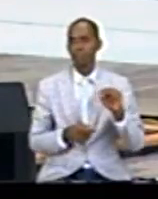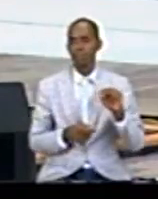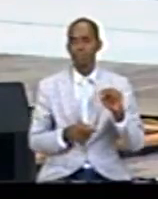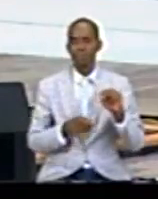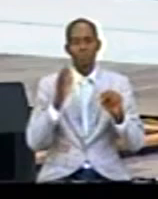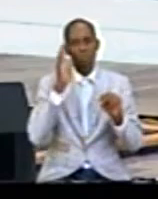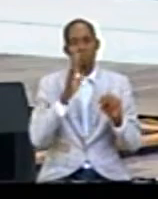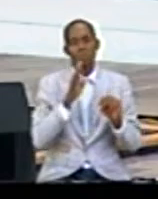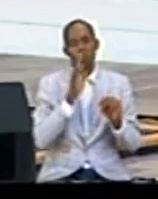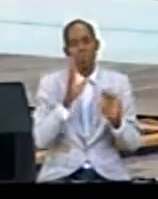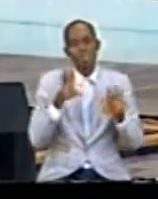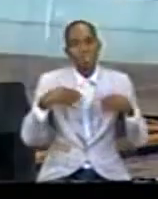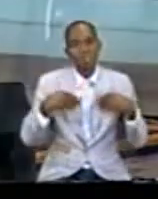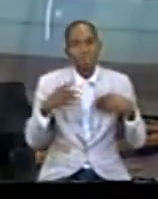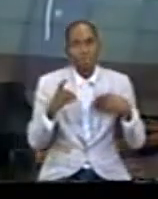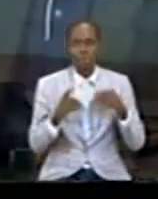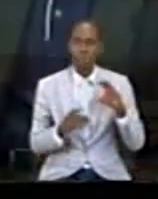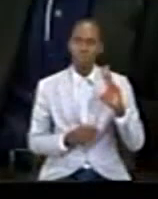tolerated,